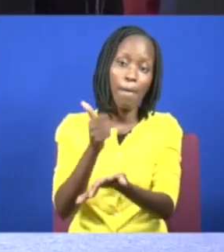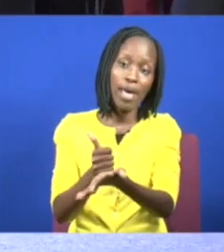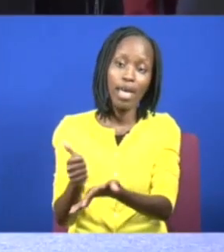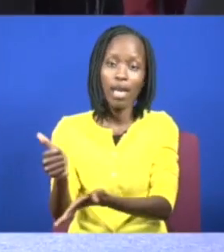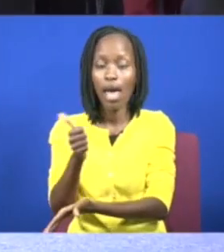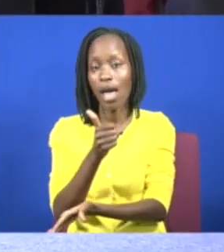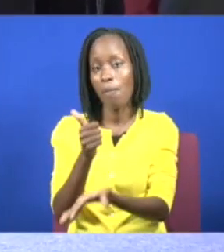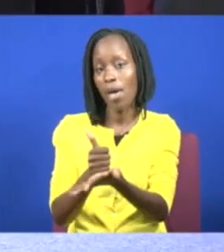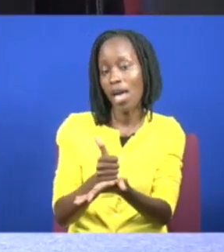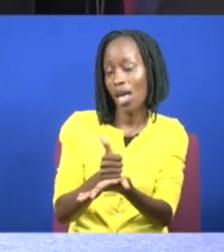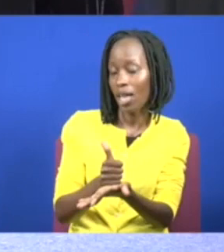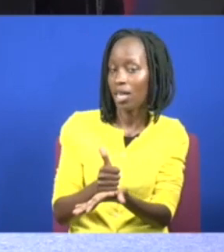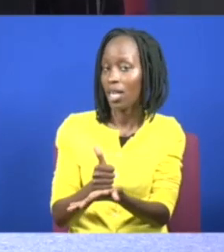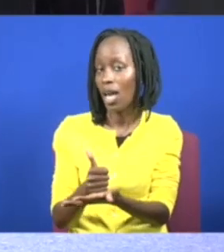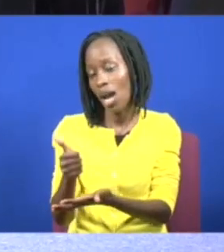amen,